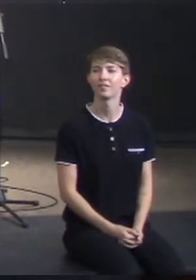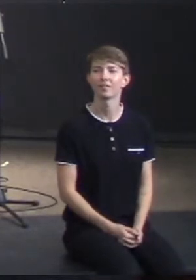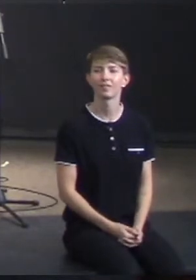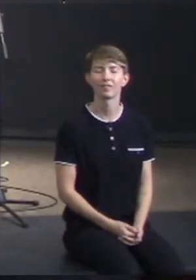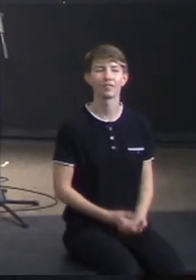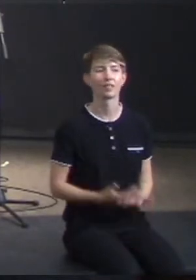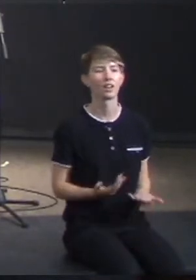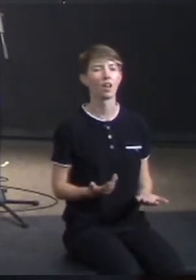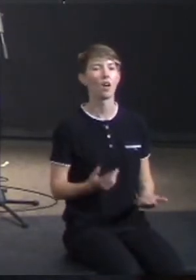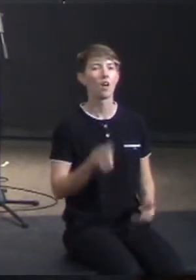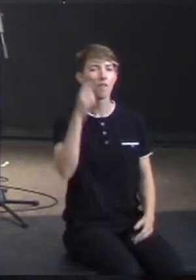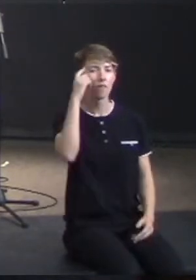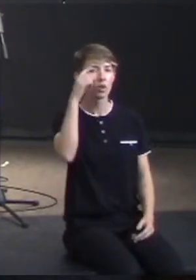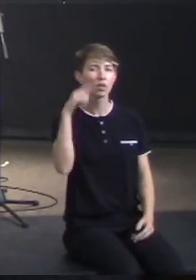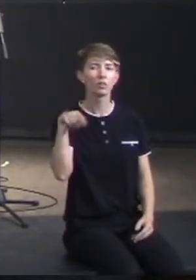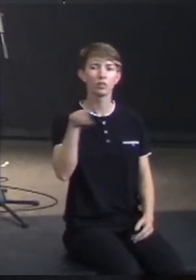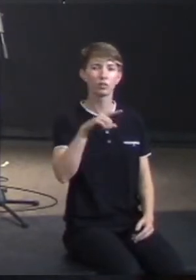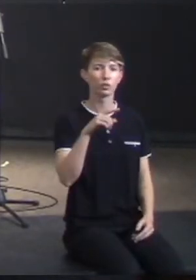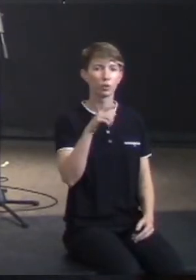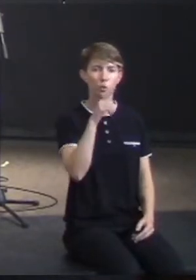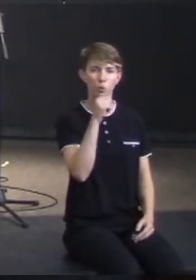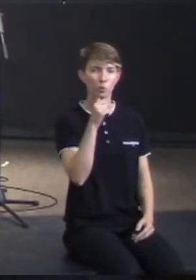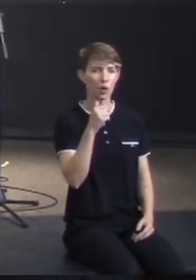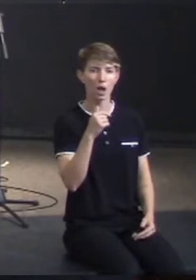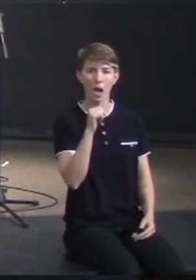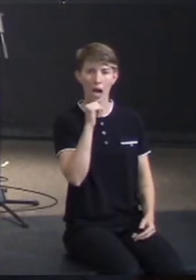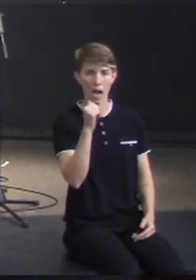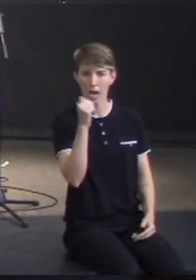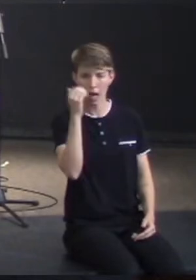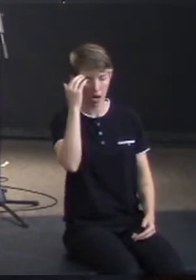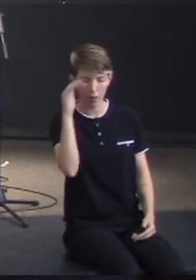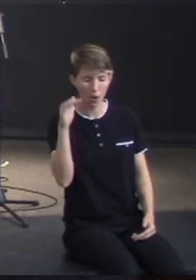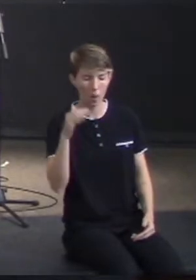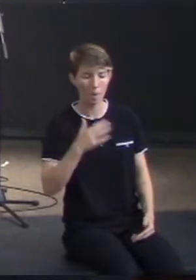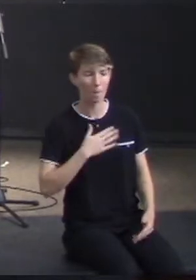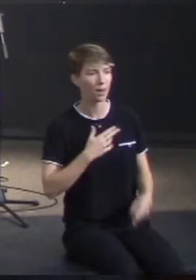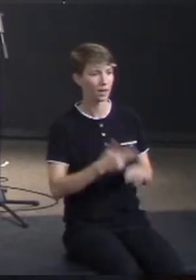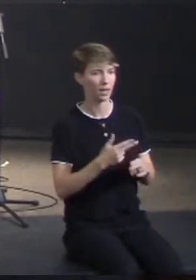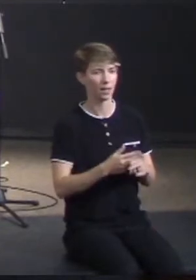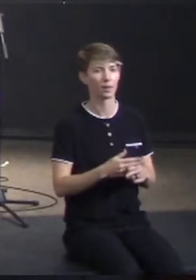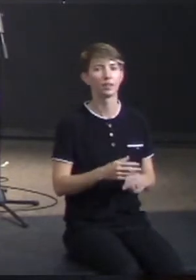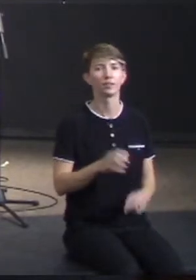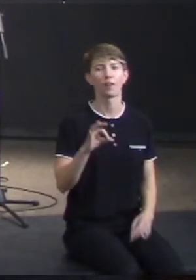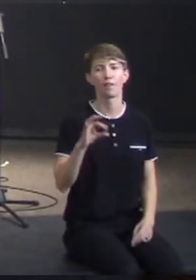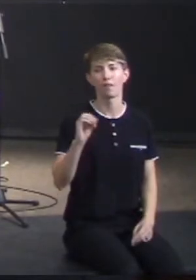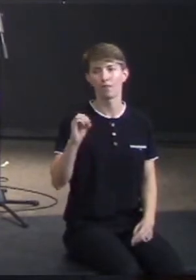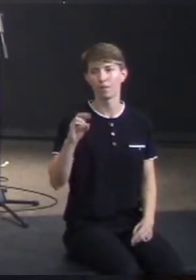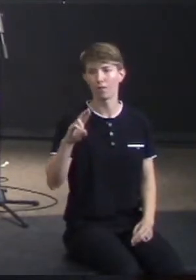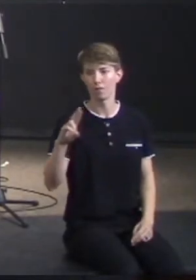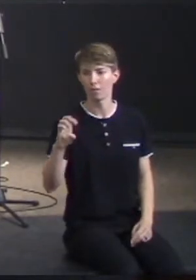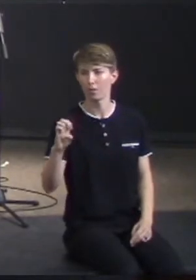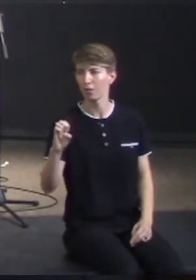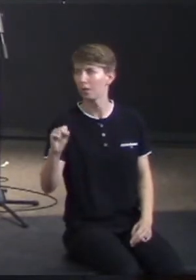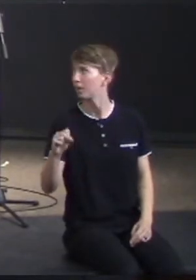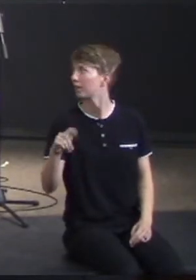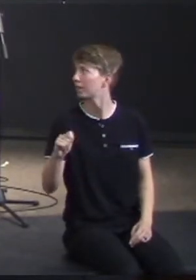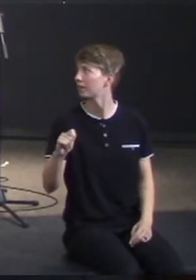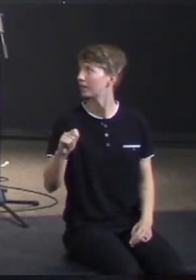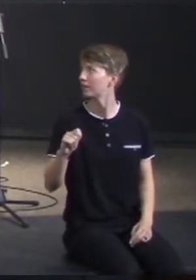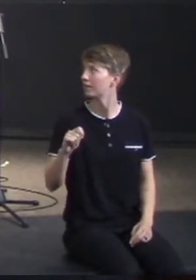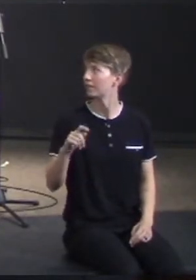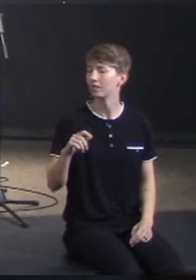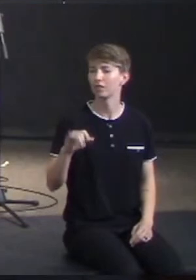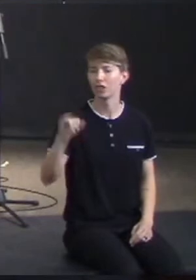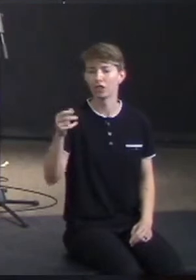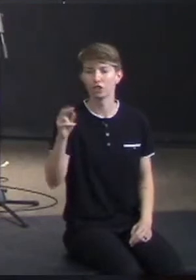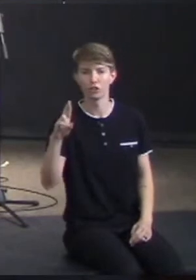Well, for those of you that don't know my name, it's Forrest Booth Jr. Make sure you add that Jr. because you'll get it confused with